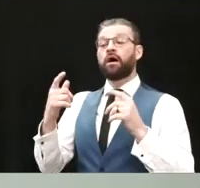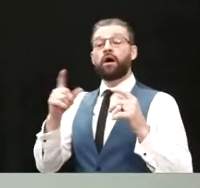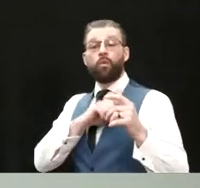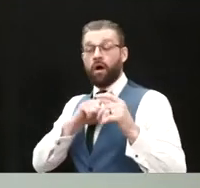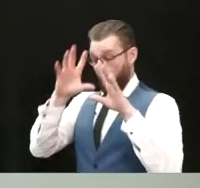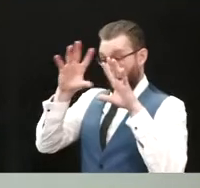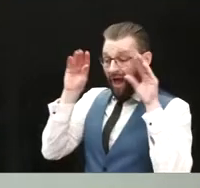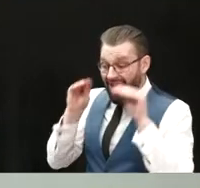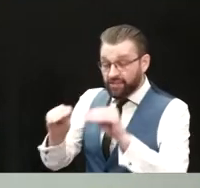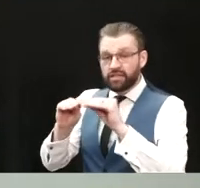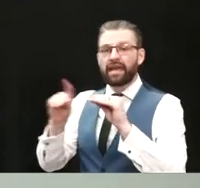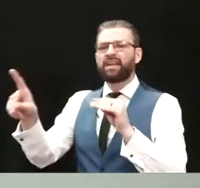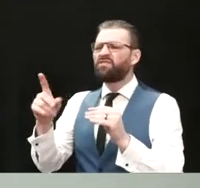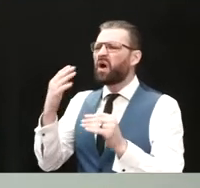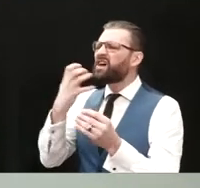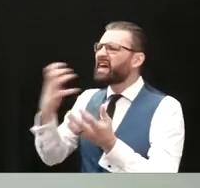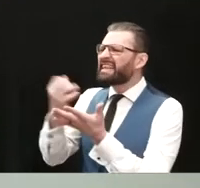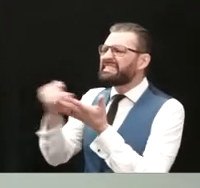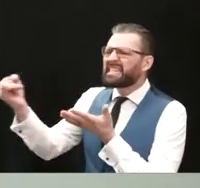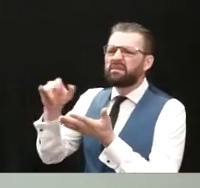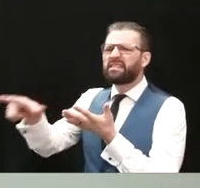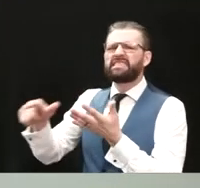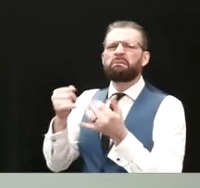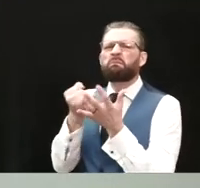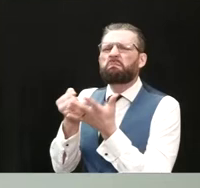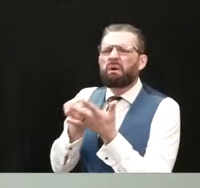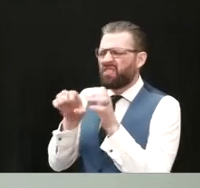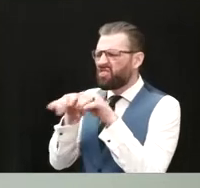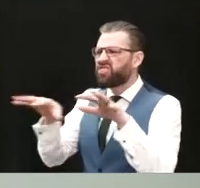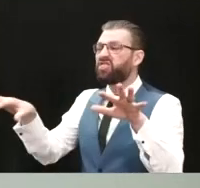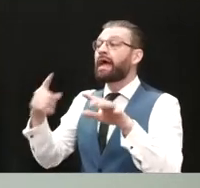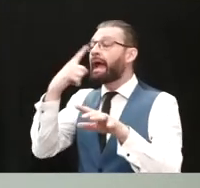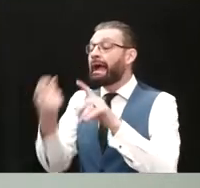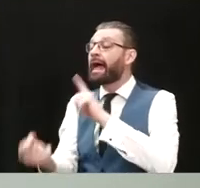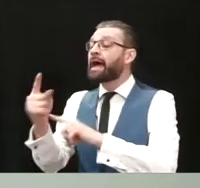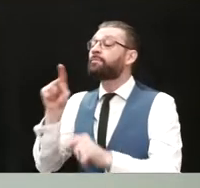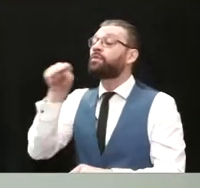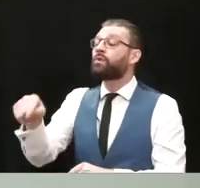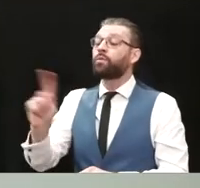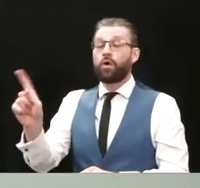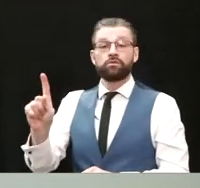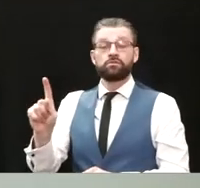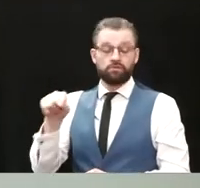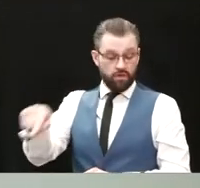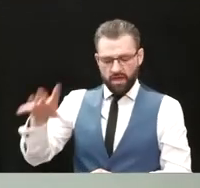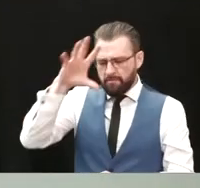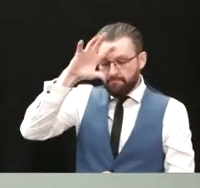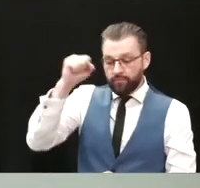and anti-Semitism can lead, not only in memory of their loved ones brutally